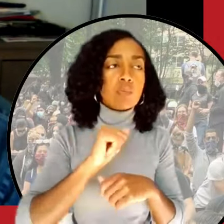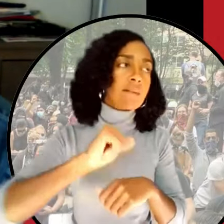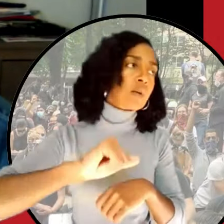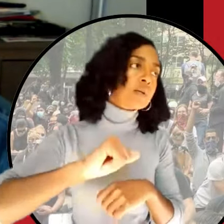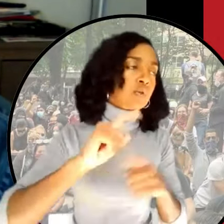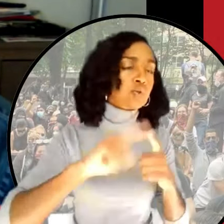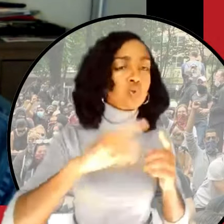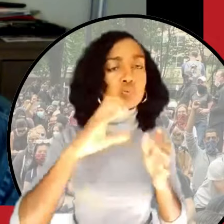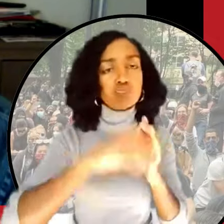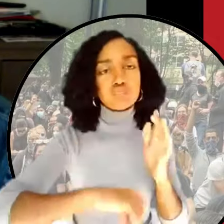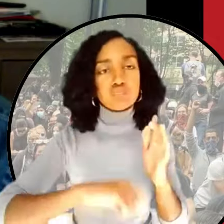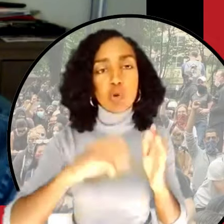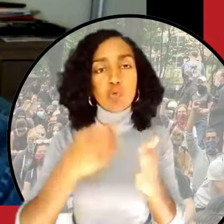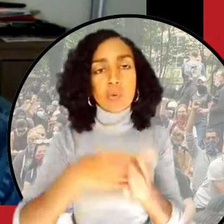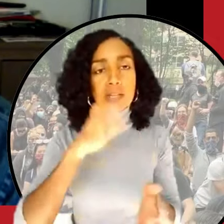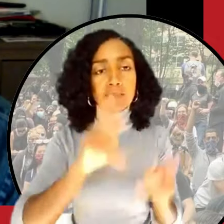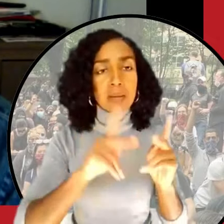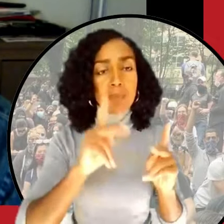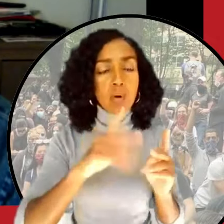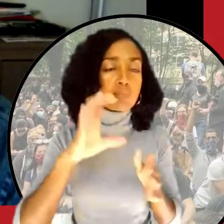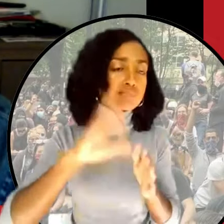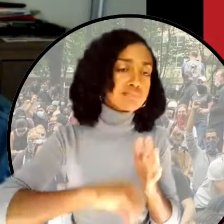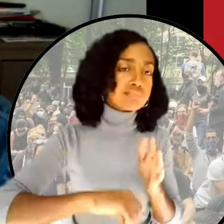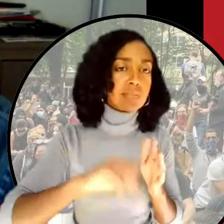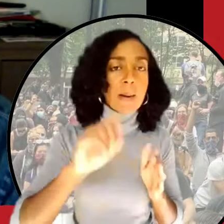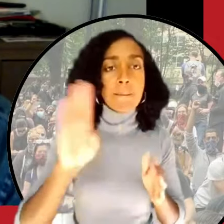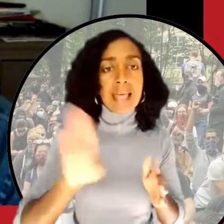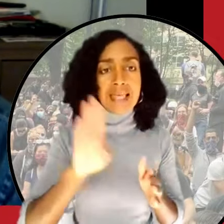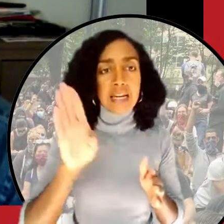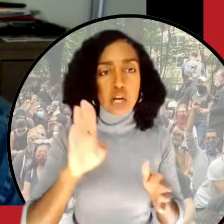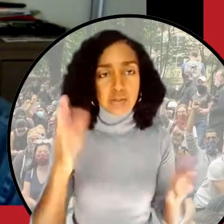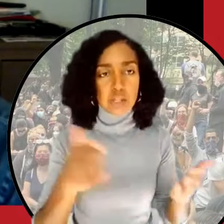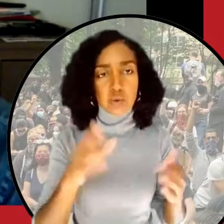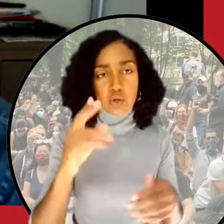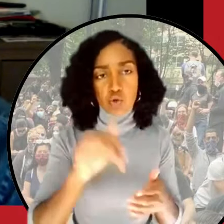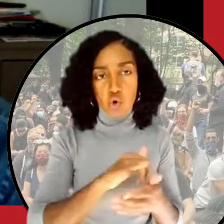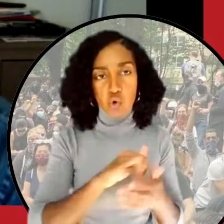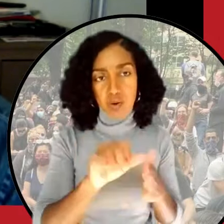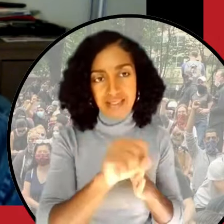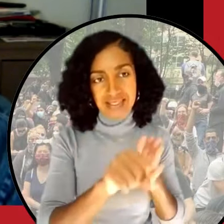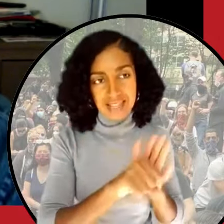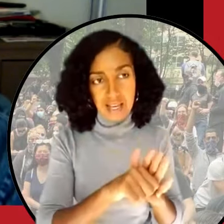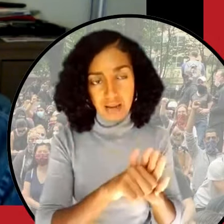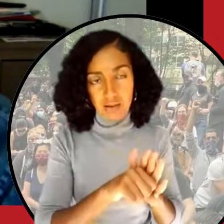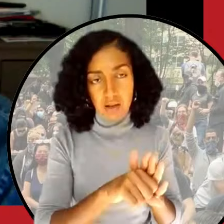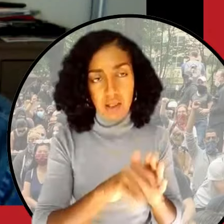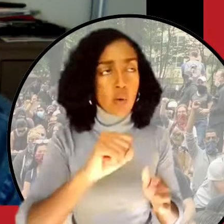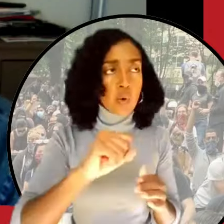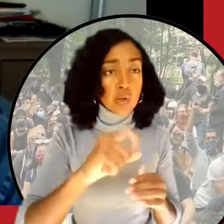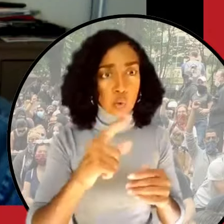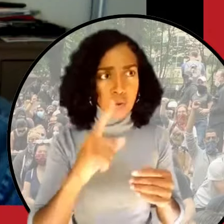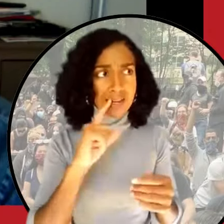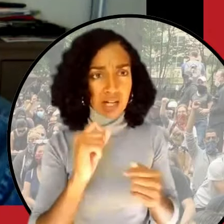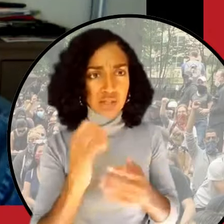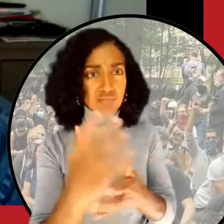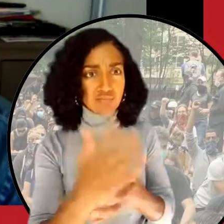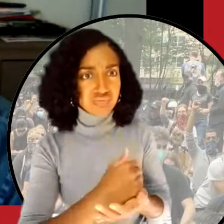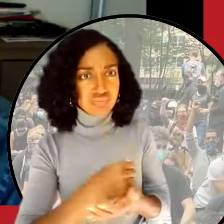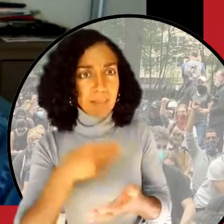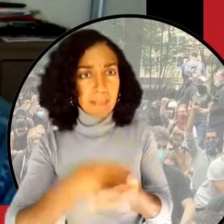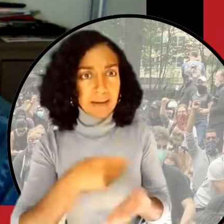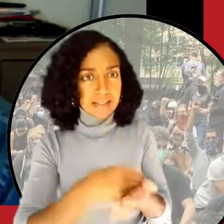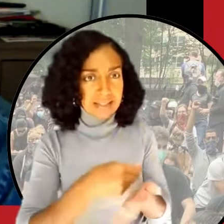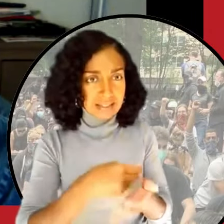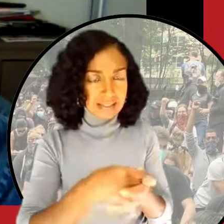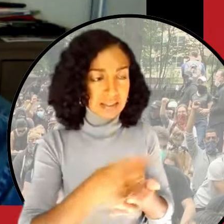millionaires and billionaires in New York State, so that we can actually have revenue, so that we can do the things that we need to do for people in